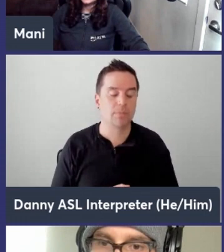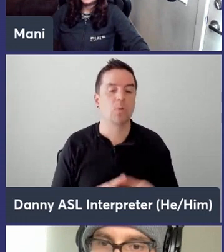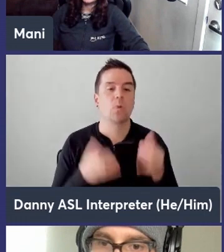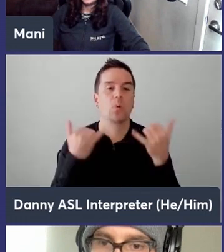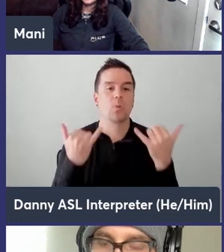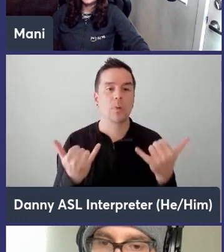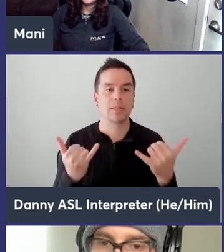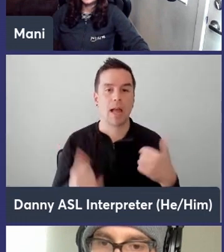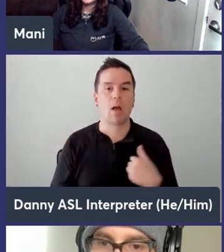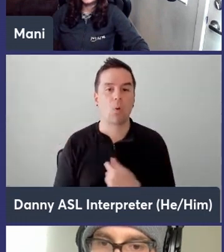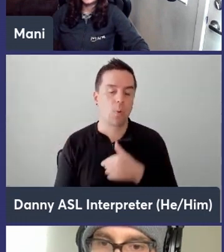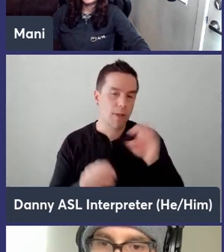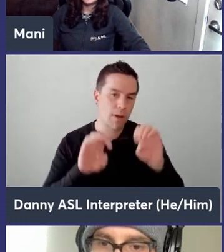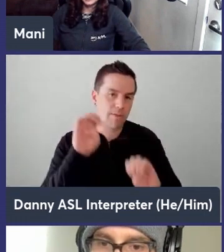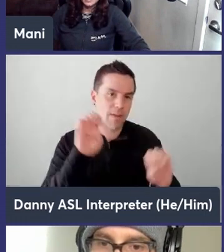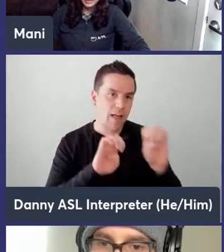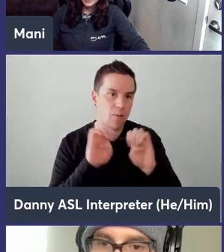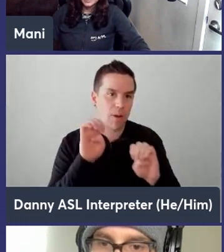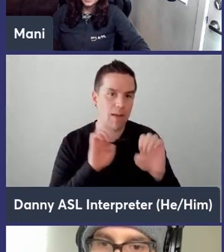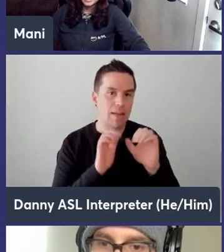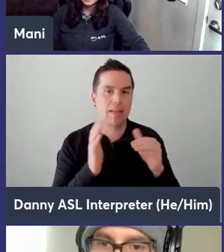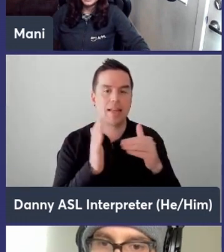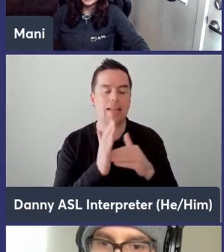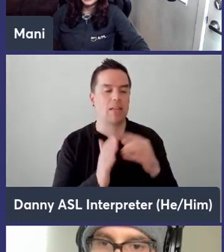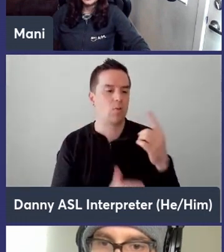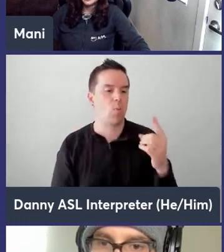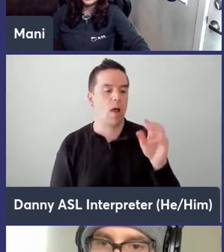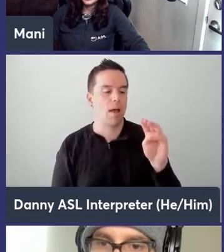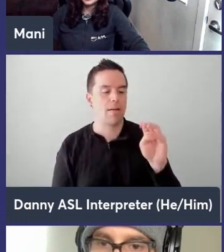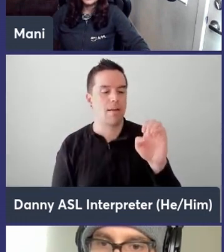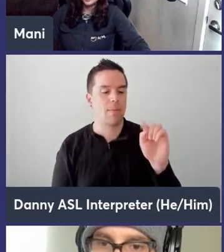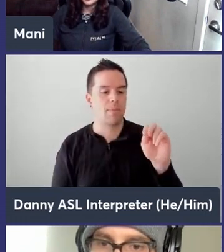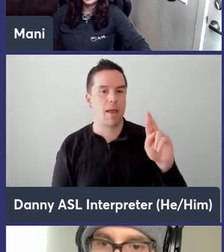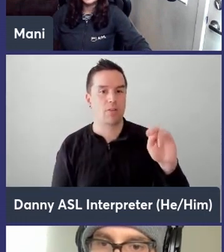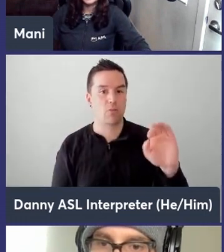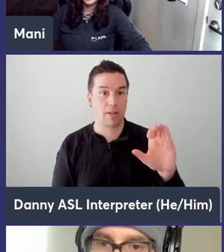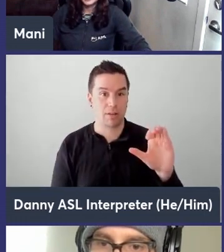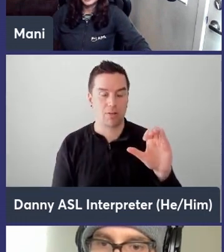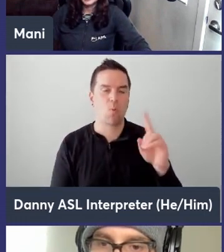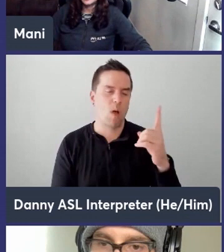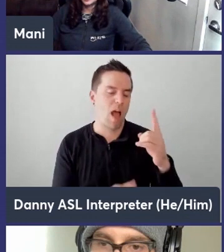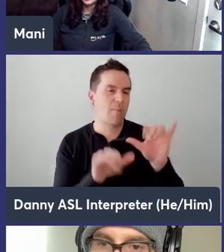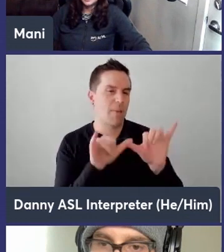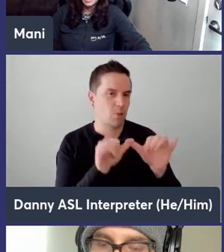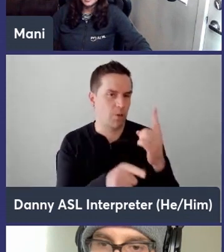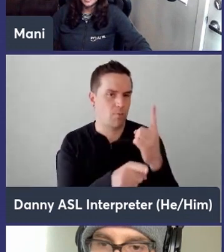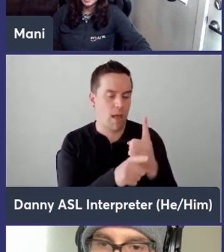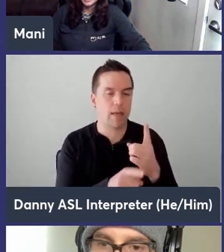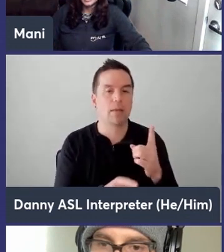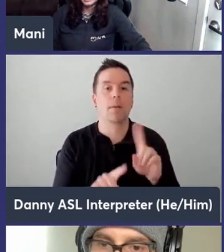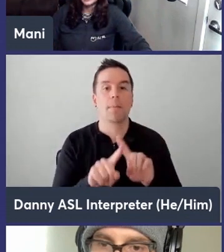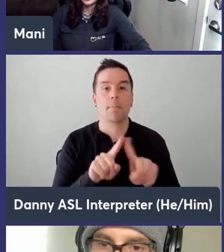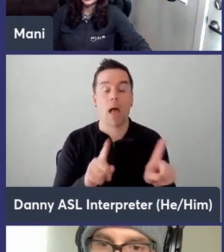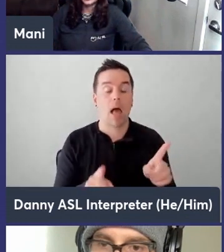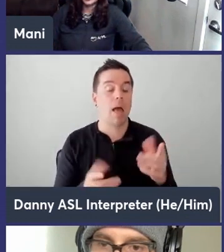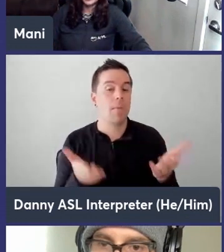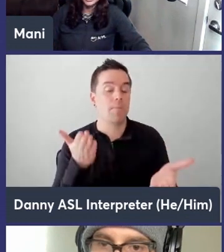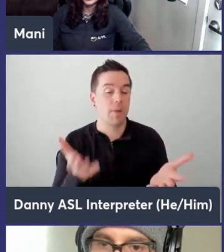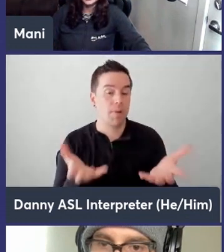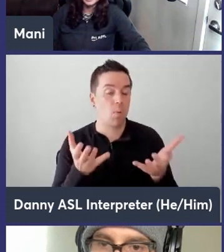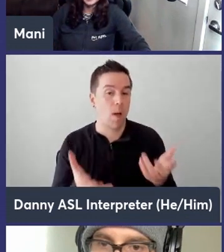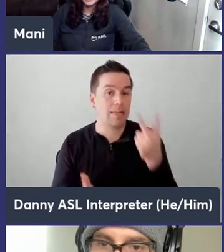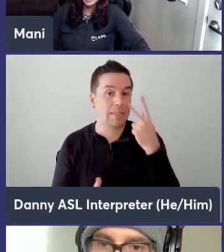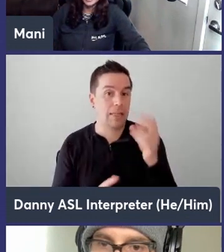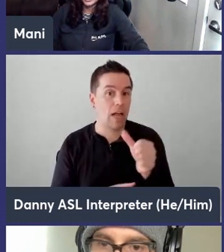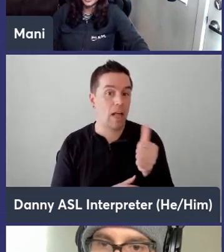are just evaluating against one metrics, right? But then I want to see what are the differences, like what were the hyperparameters on which